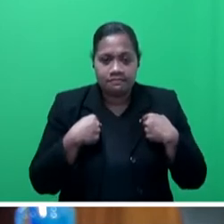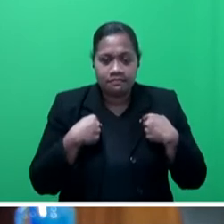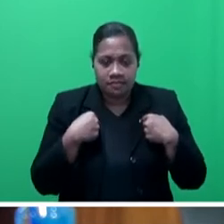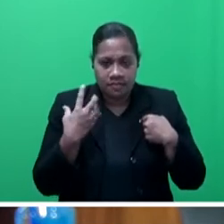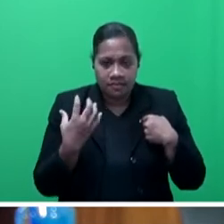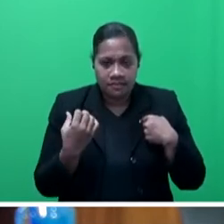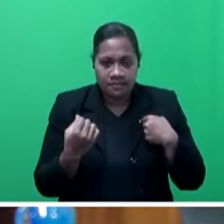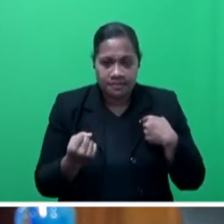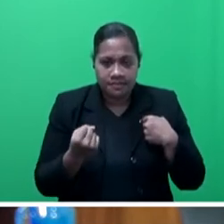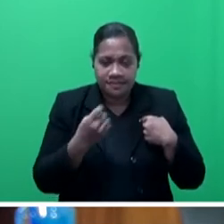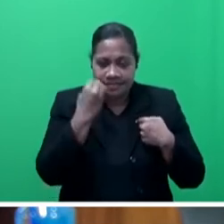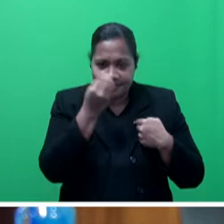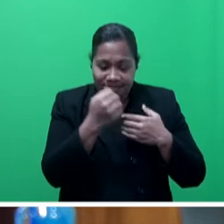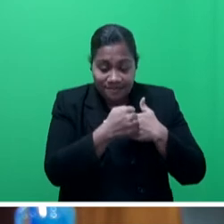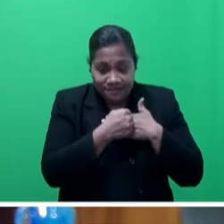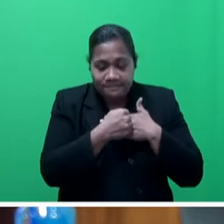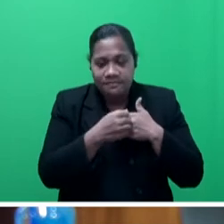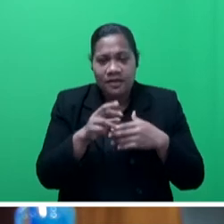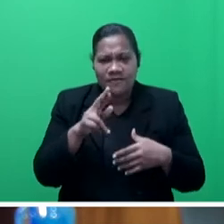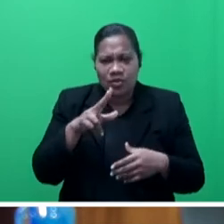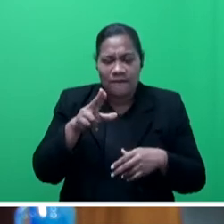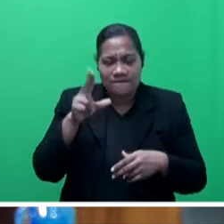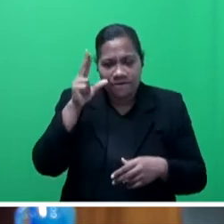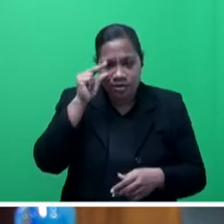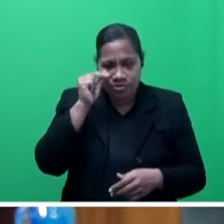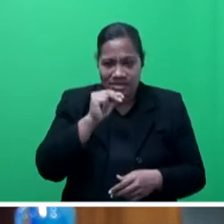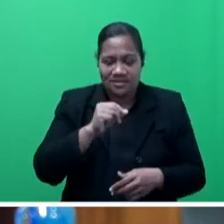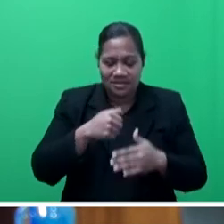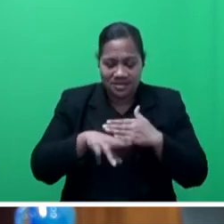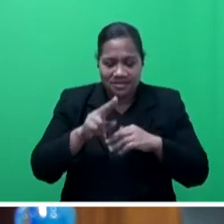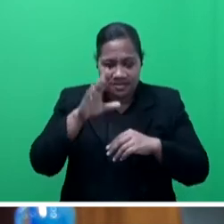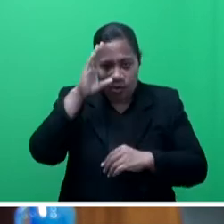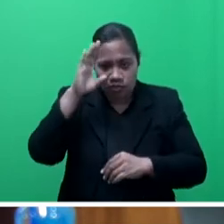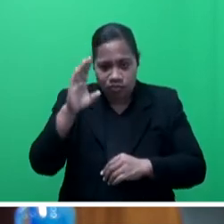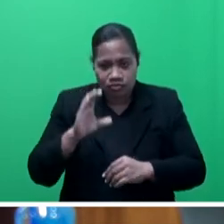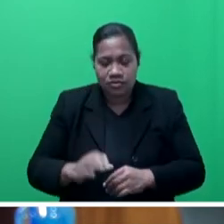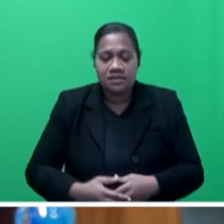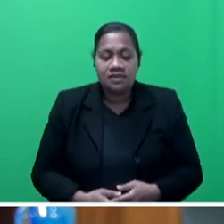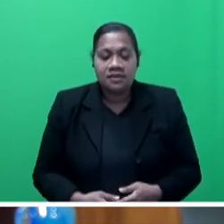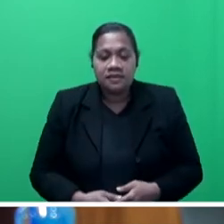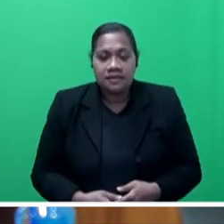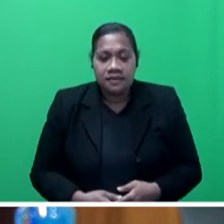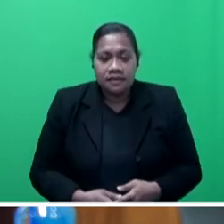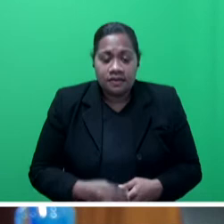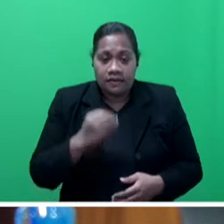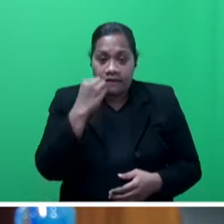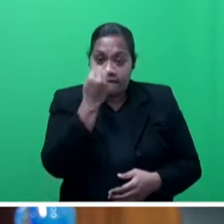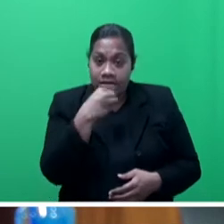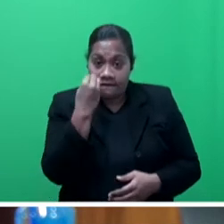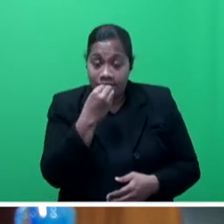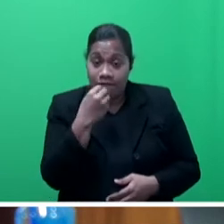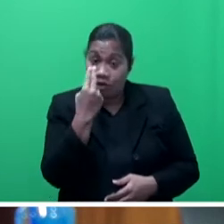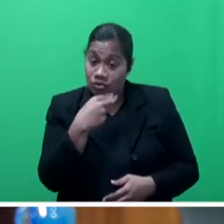have food security for Fijians in the country. Mr. Speaker, sir, the food and nutrition security for